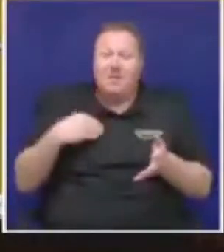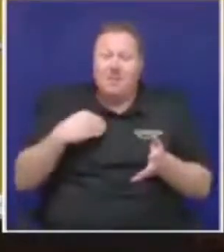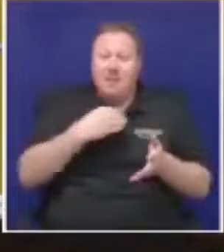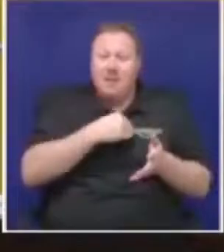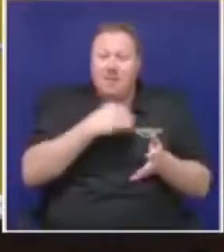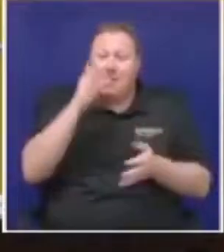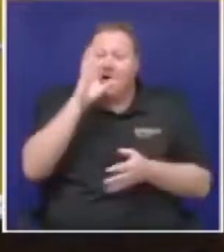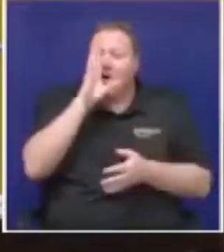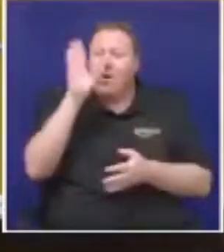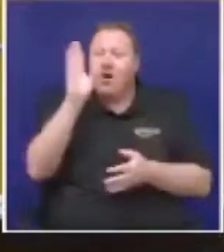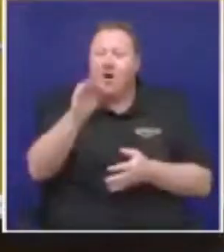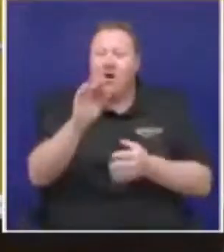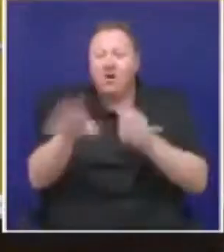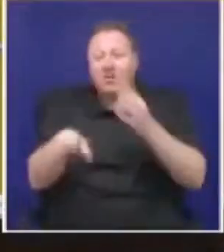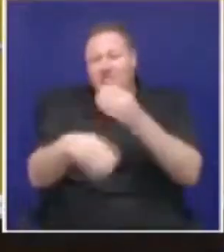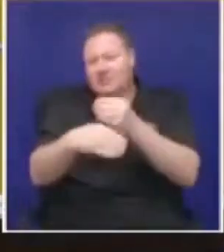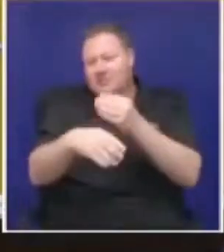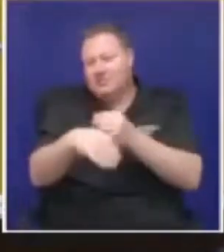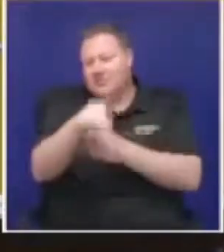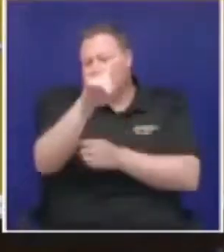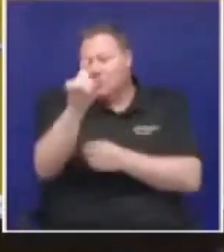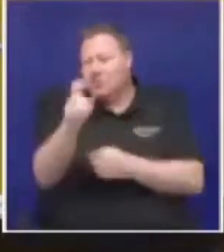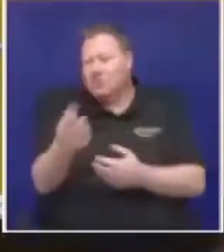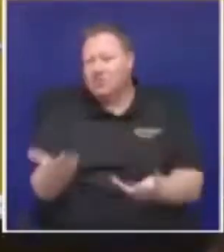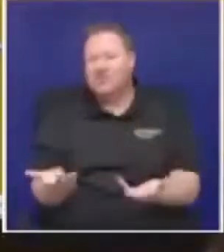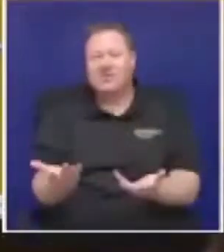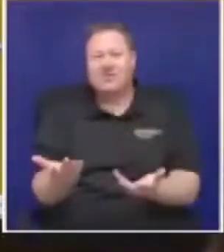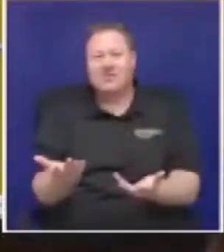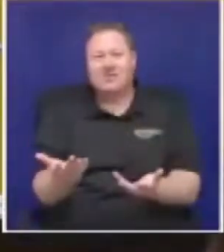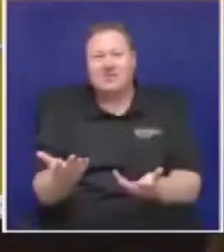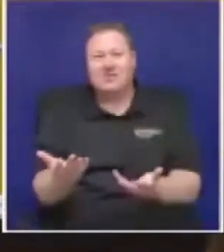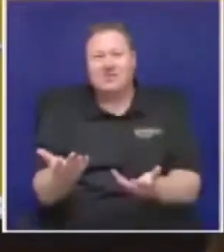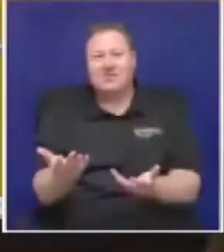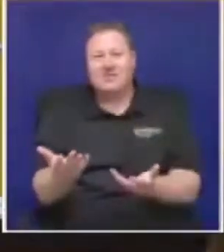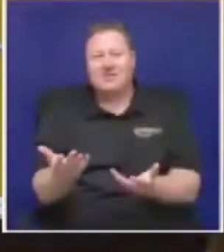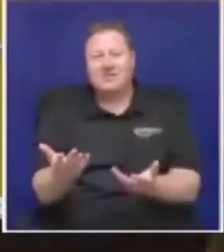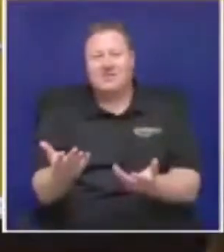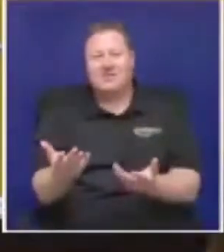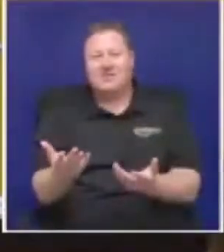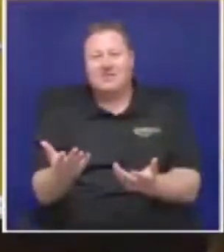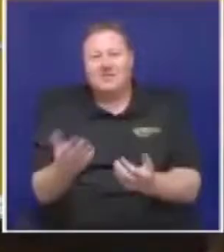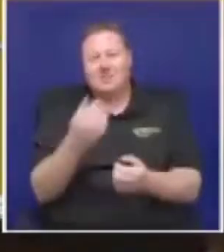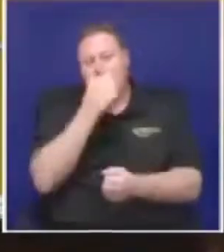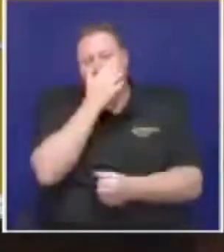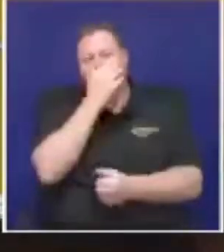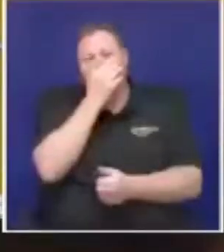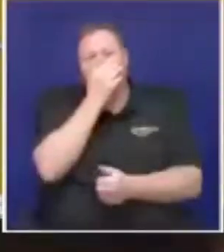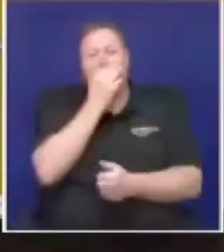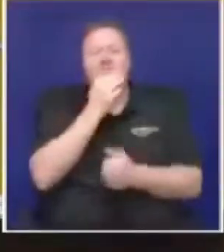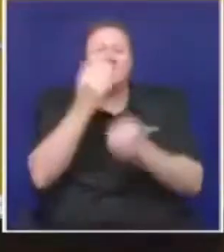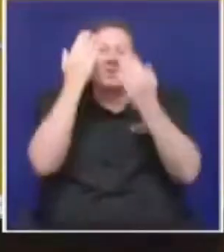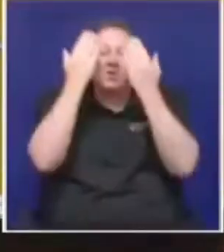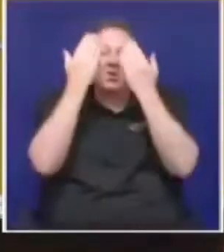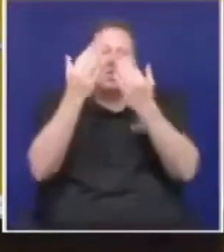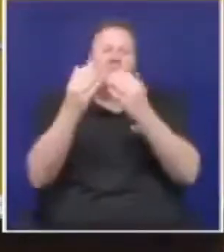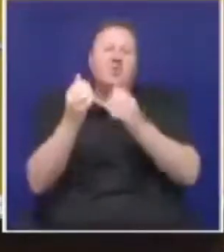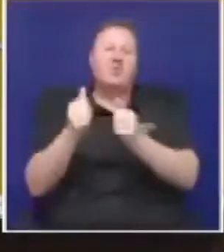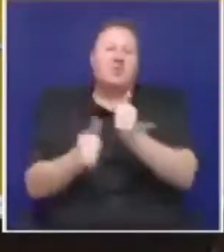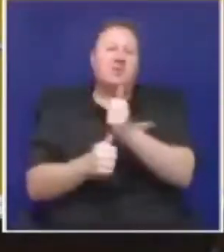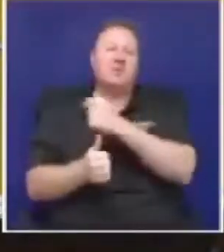been asked to make follow-up question to the question that has been asked. Honorable Deputy